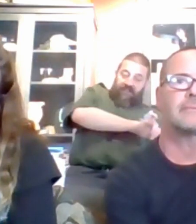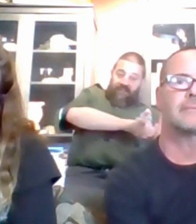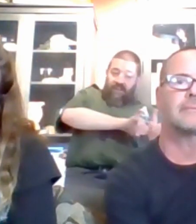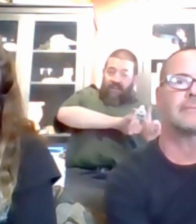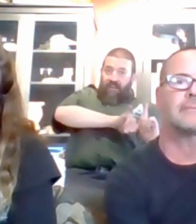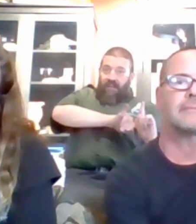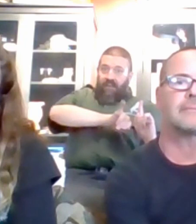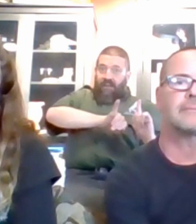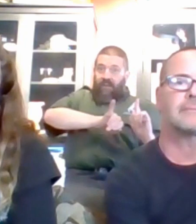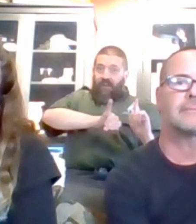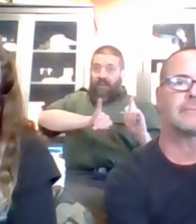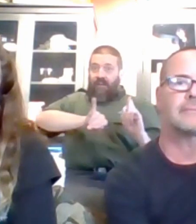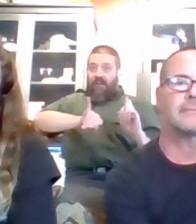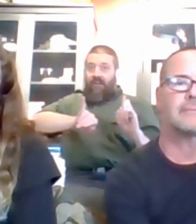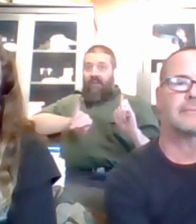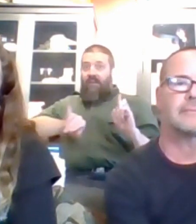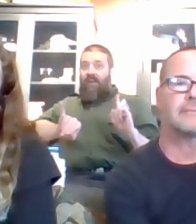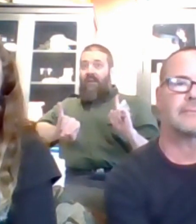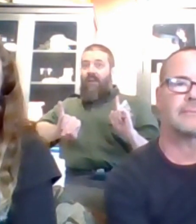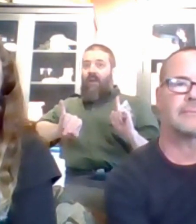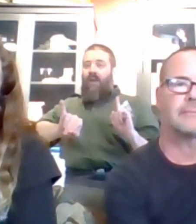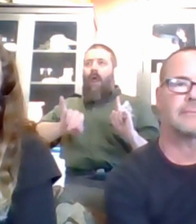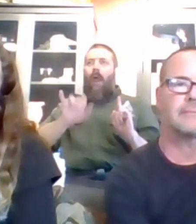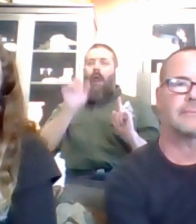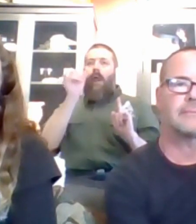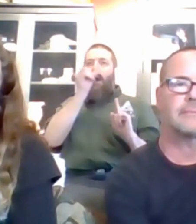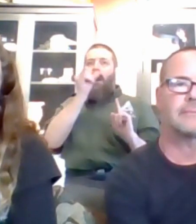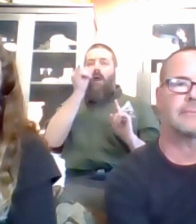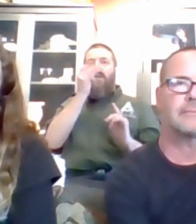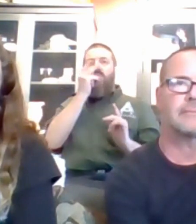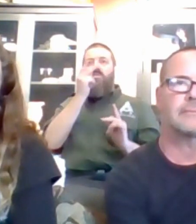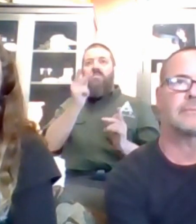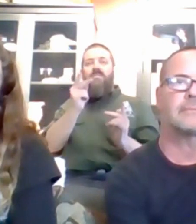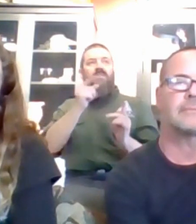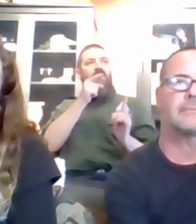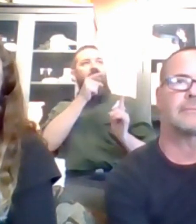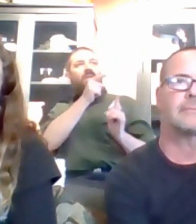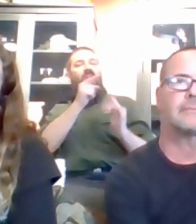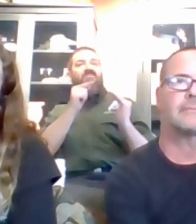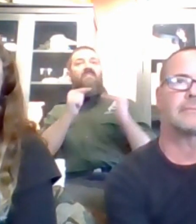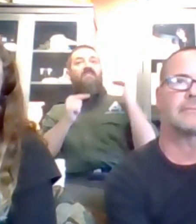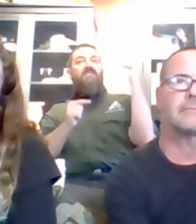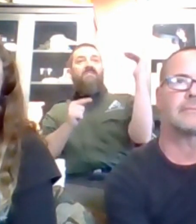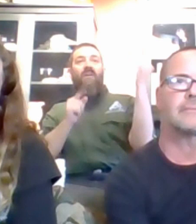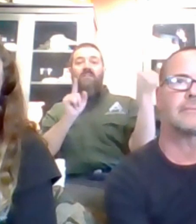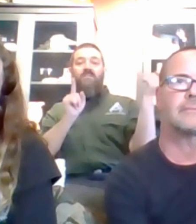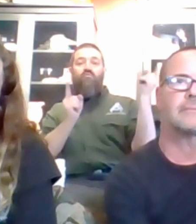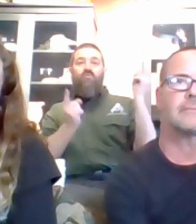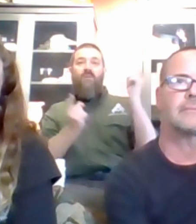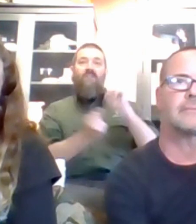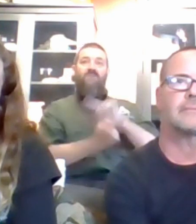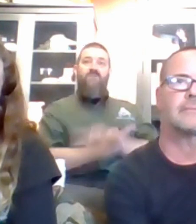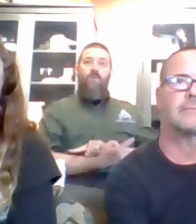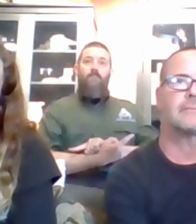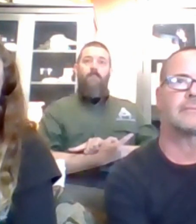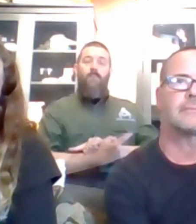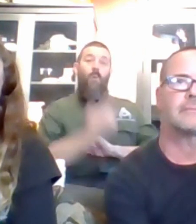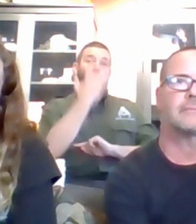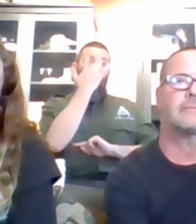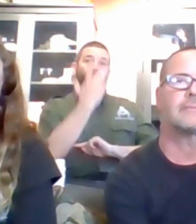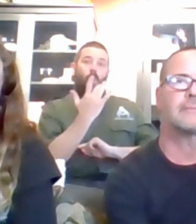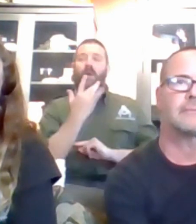right, with all of you guys. And it was amazing to see the transformation in that adult, because she finally saw